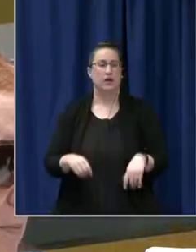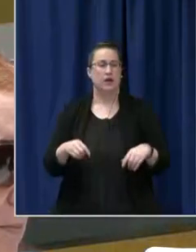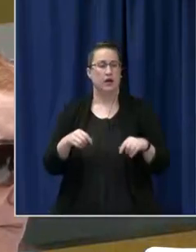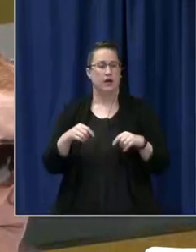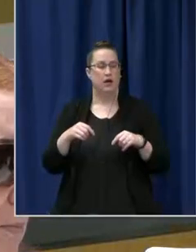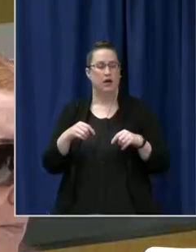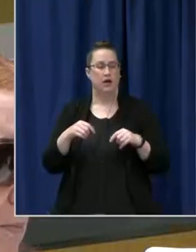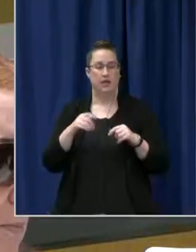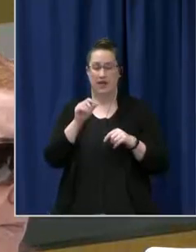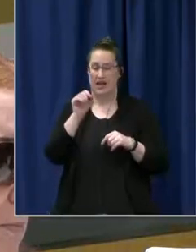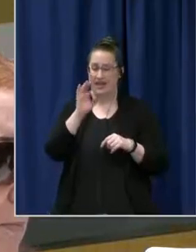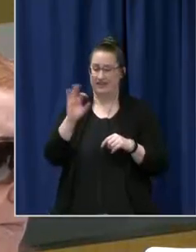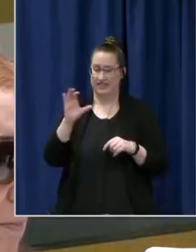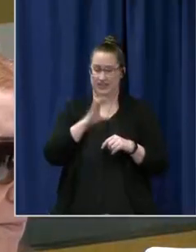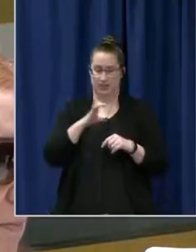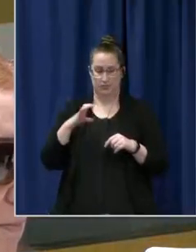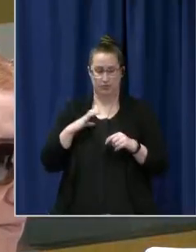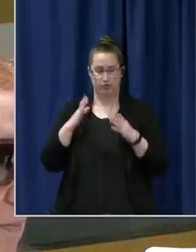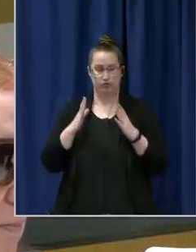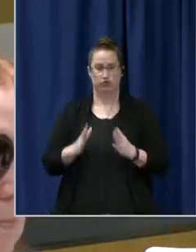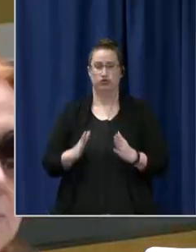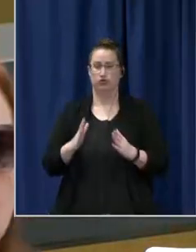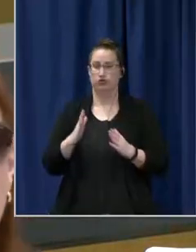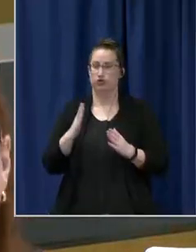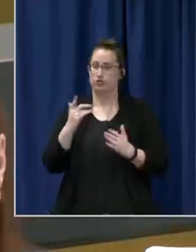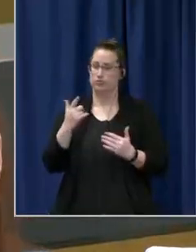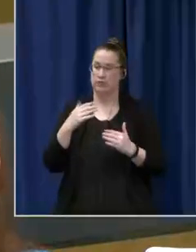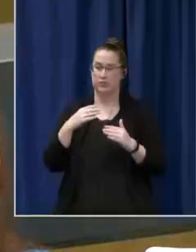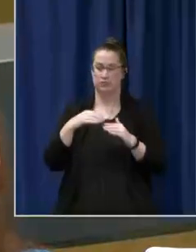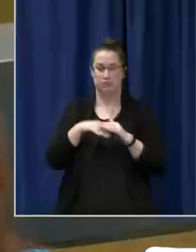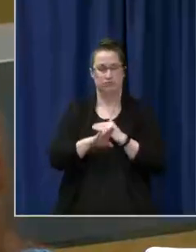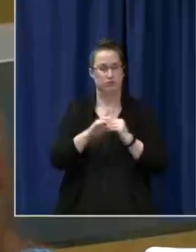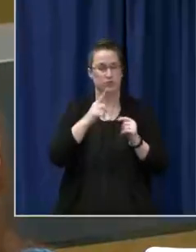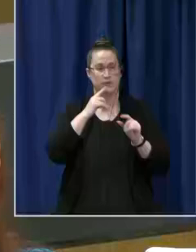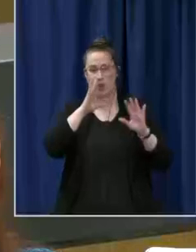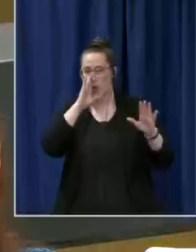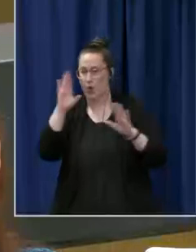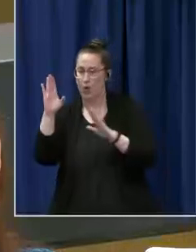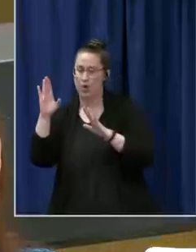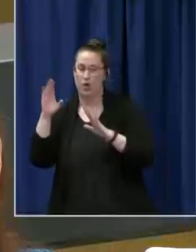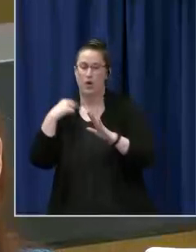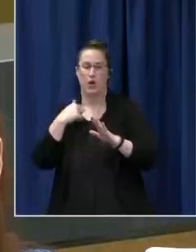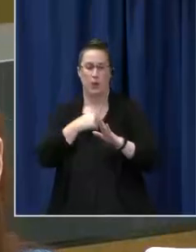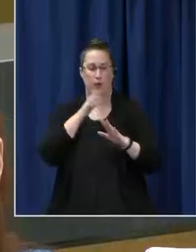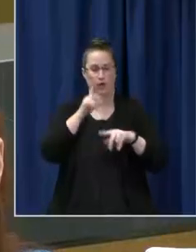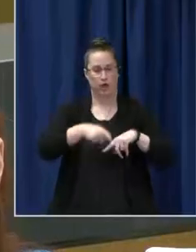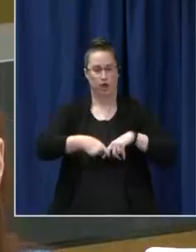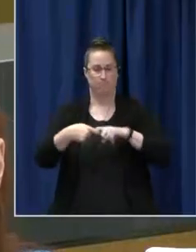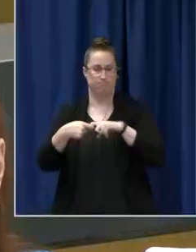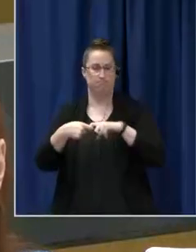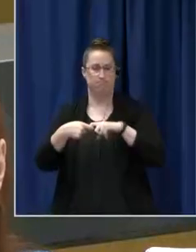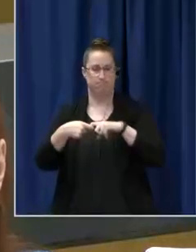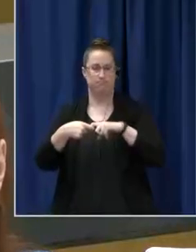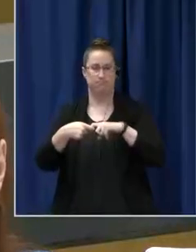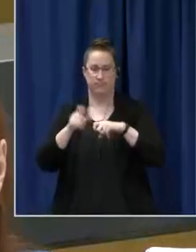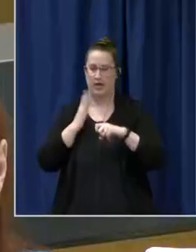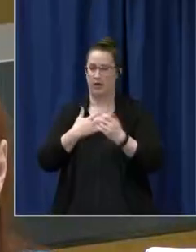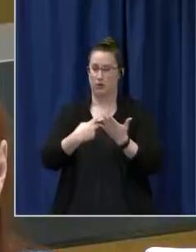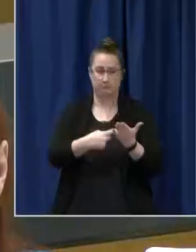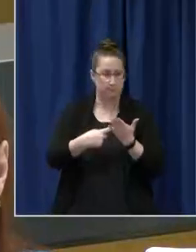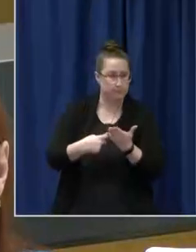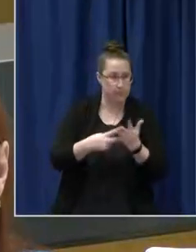an FCC commissioner stops by to greet the group, we will interrupt our